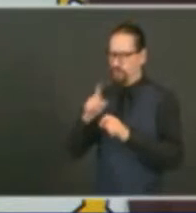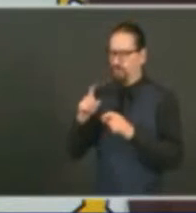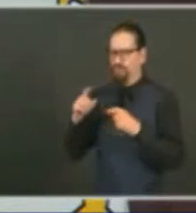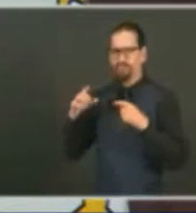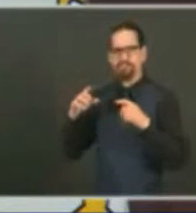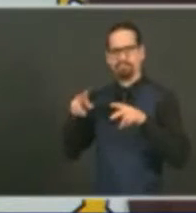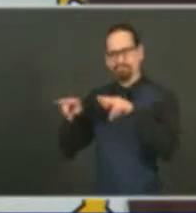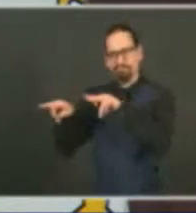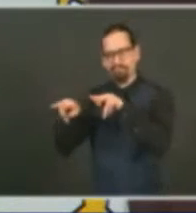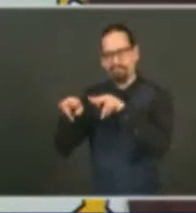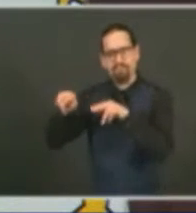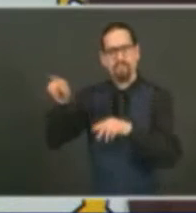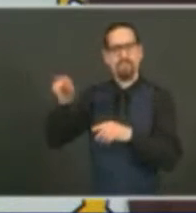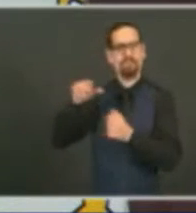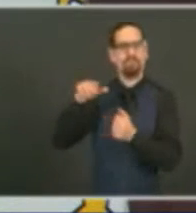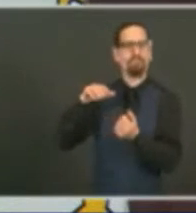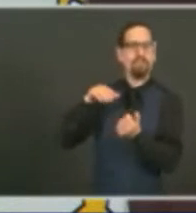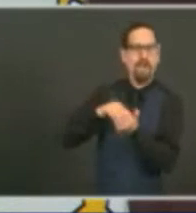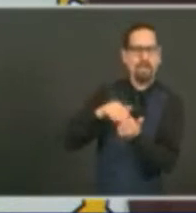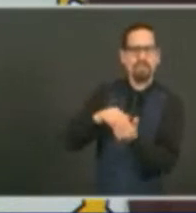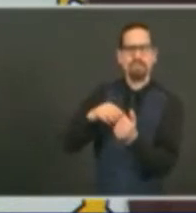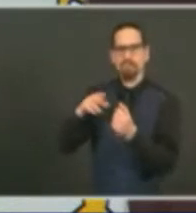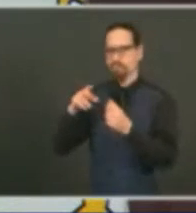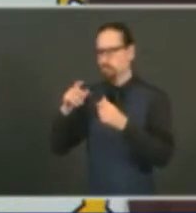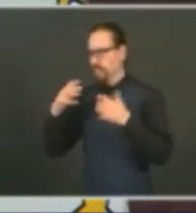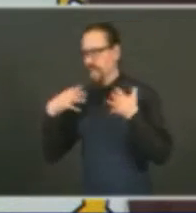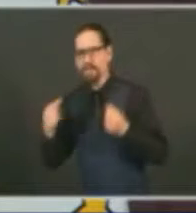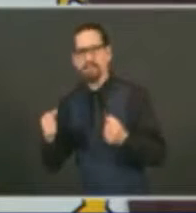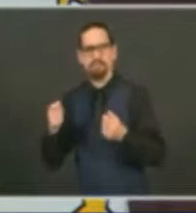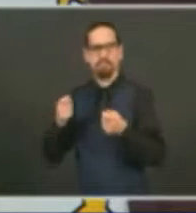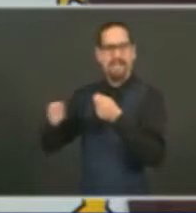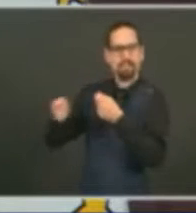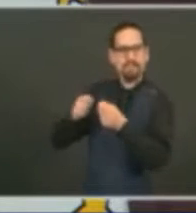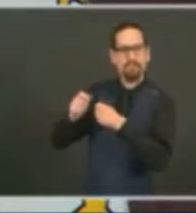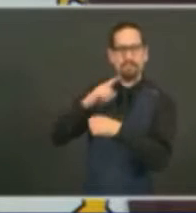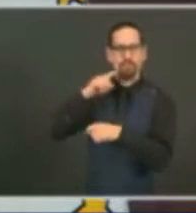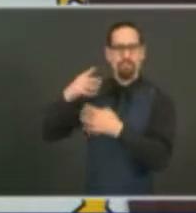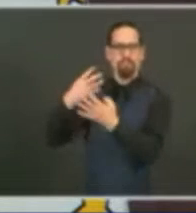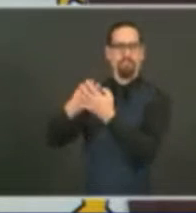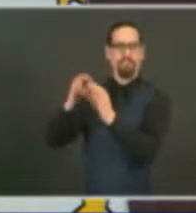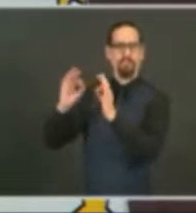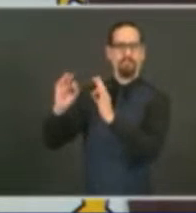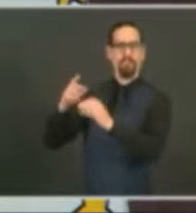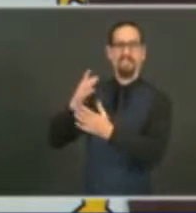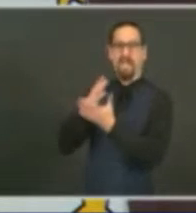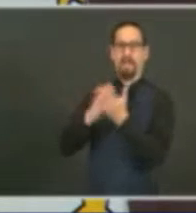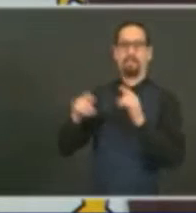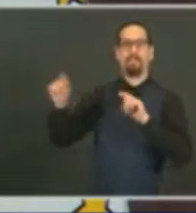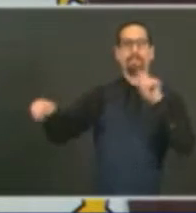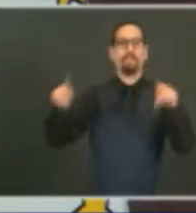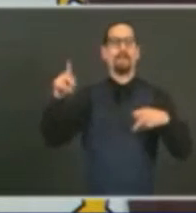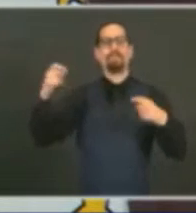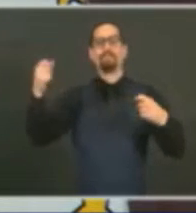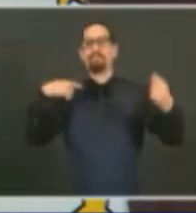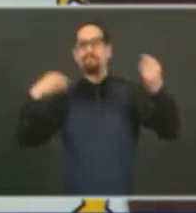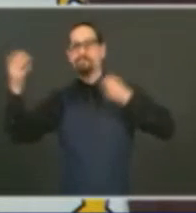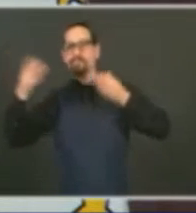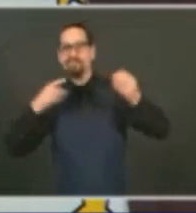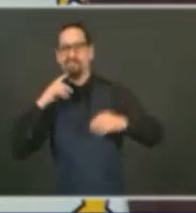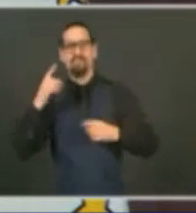Health managing that situation. Some people have said to me, hey, Gov, have you considered early